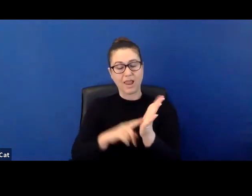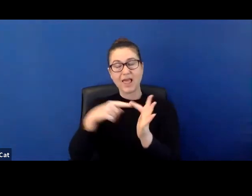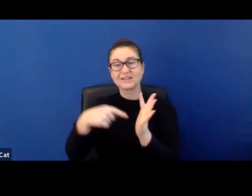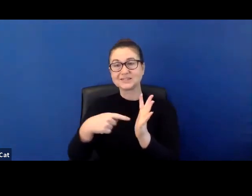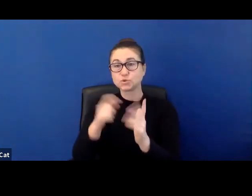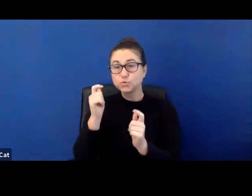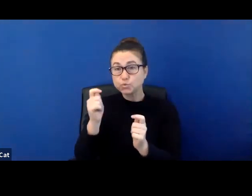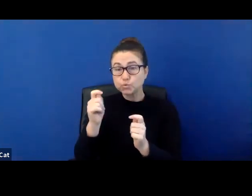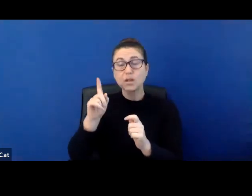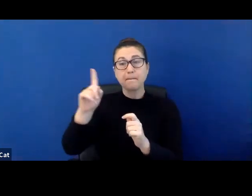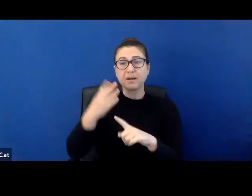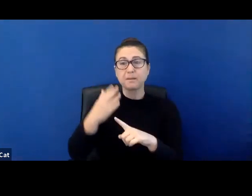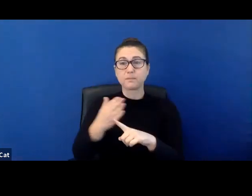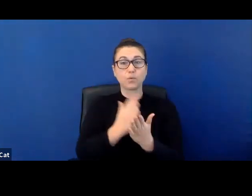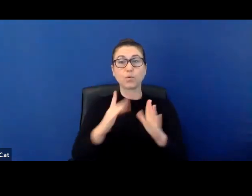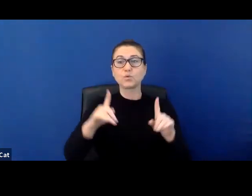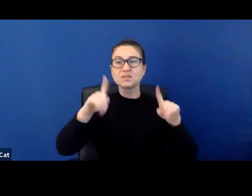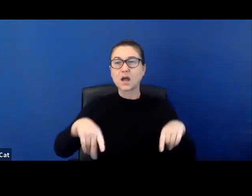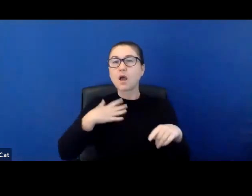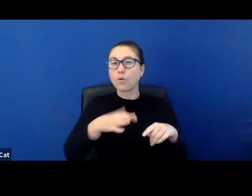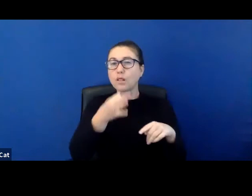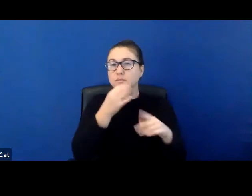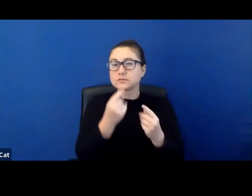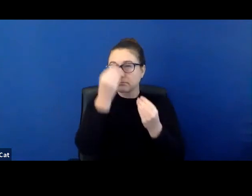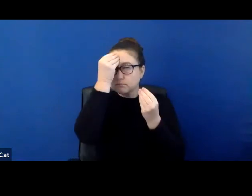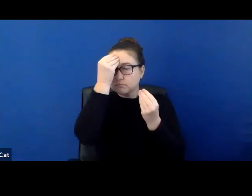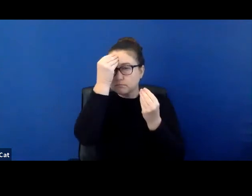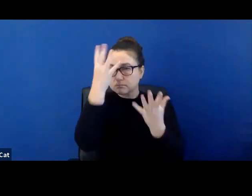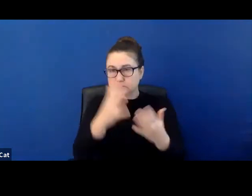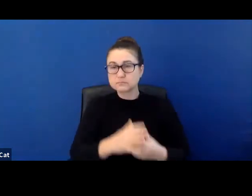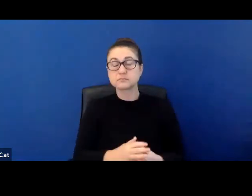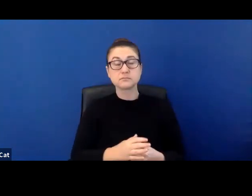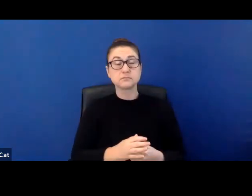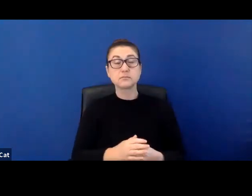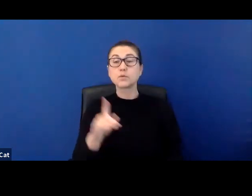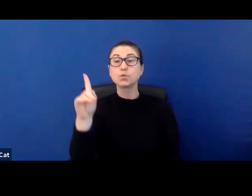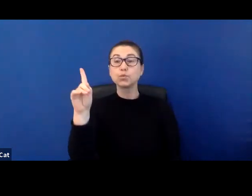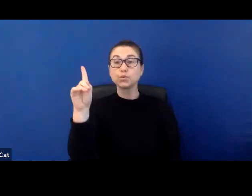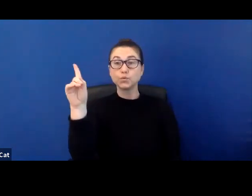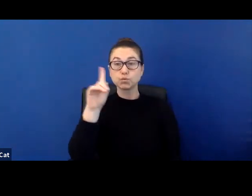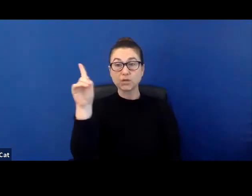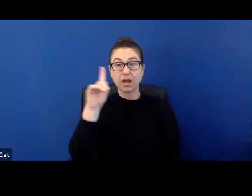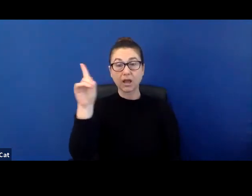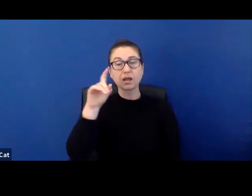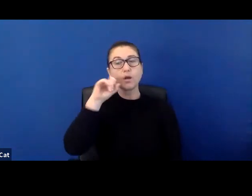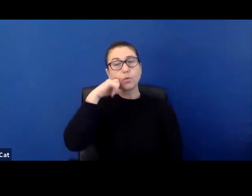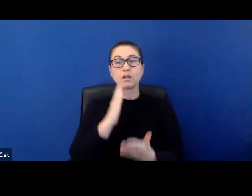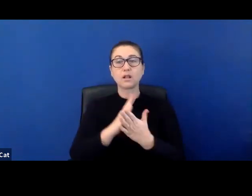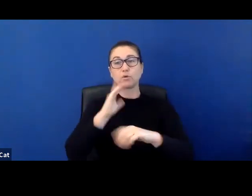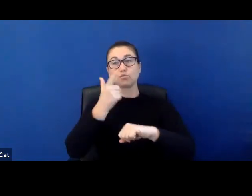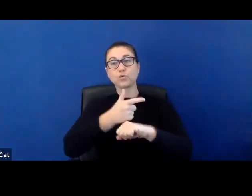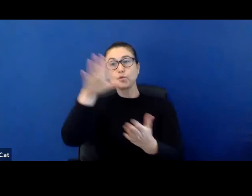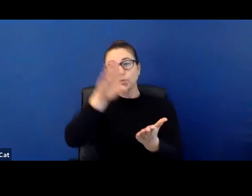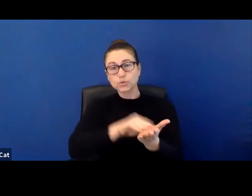things before we get started. This session, this webinar is being recorded,